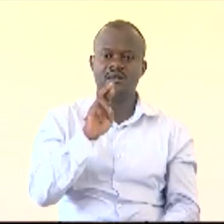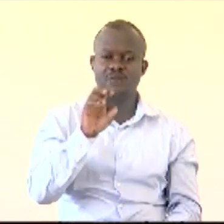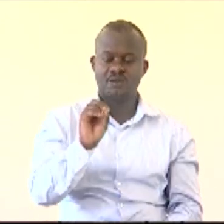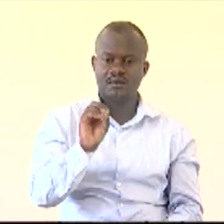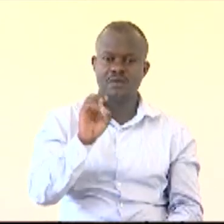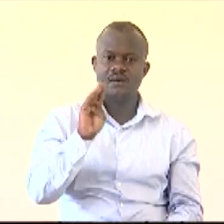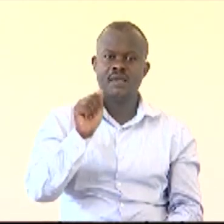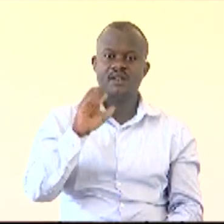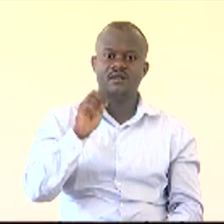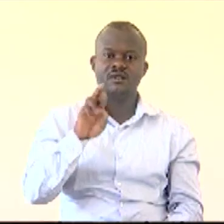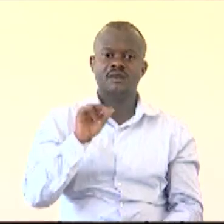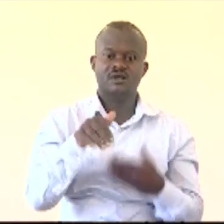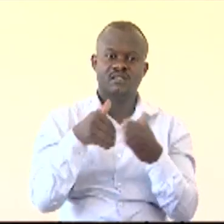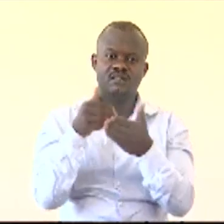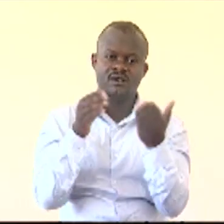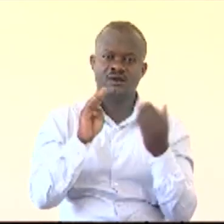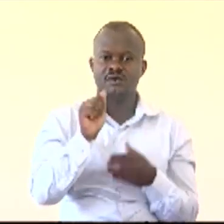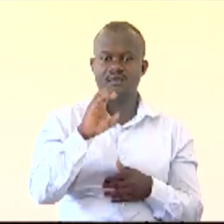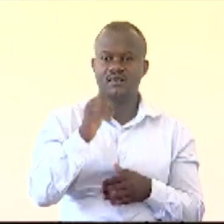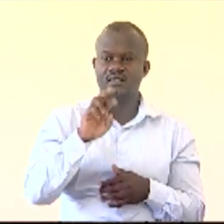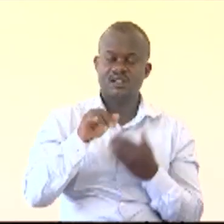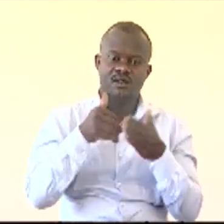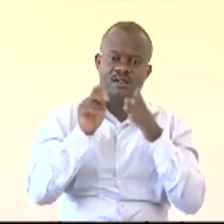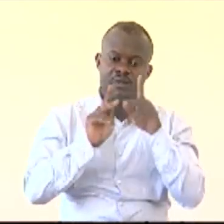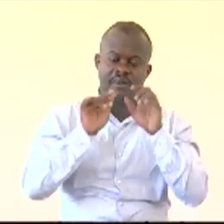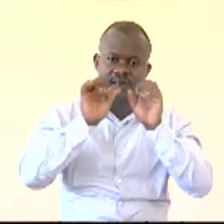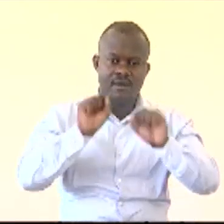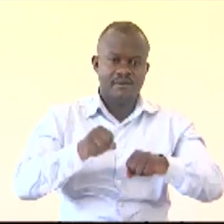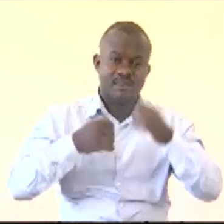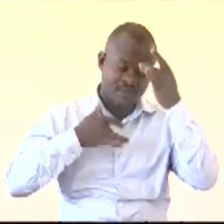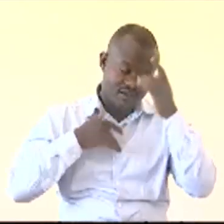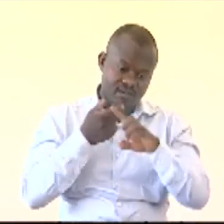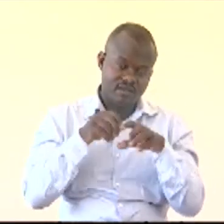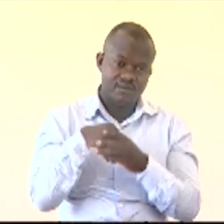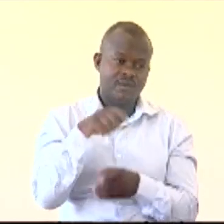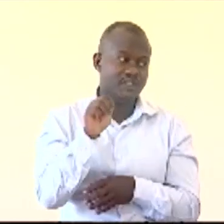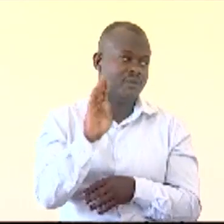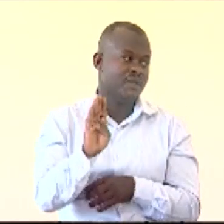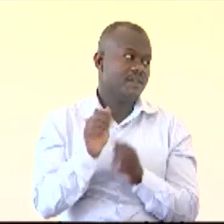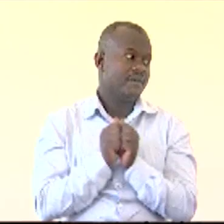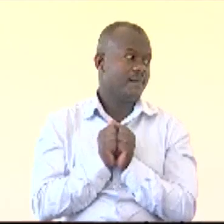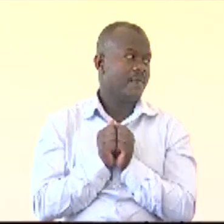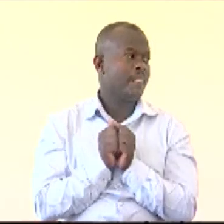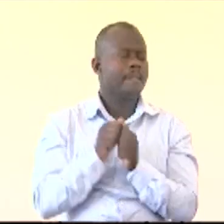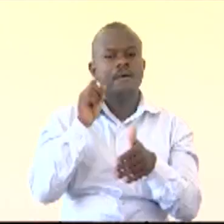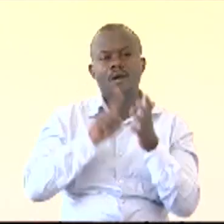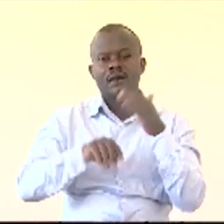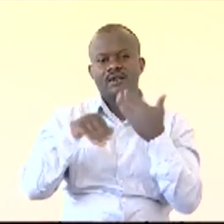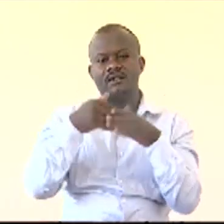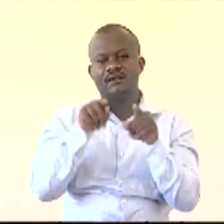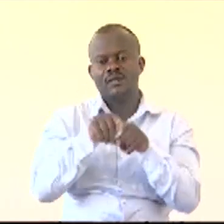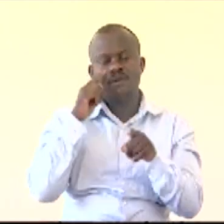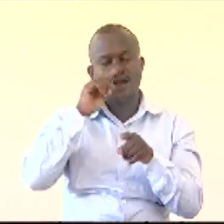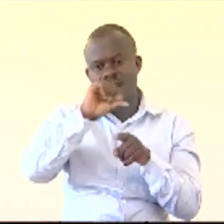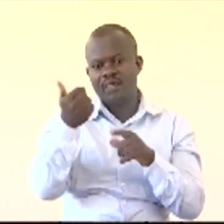tuberculosis, this bacteria, you can be easily suffer from tuberculosis. What are the signs and symptoms?